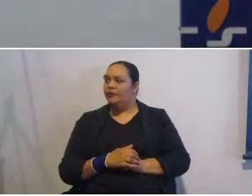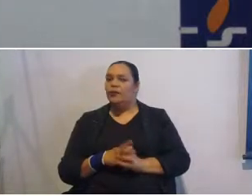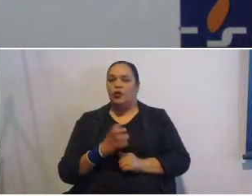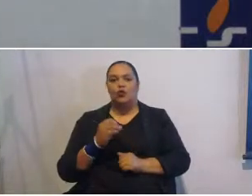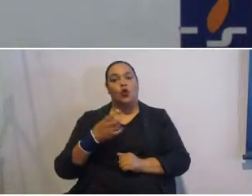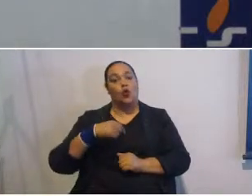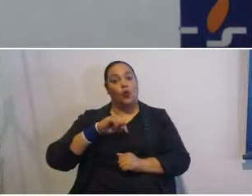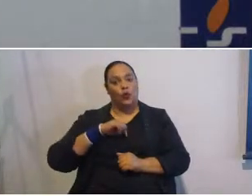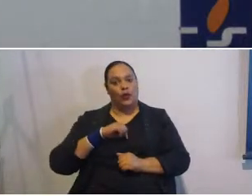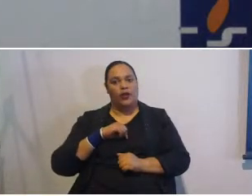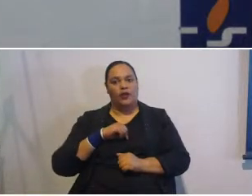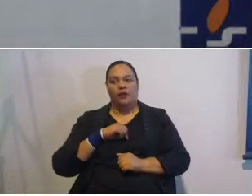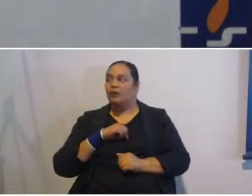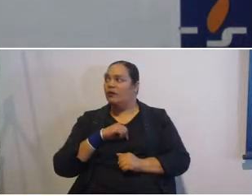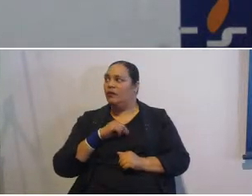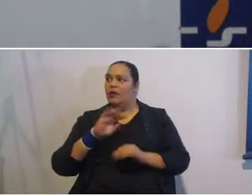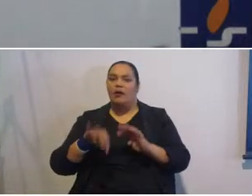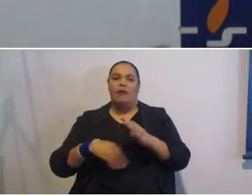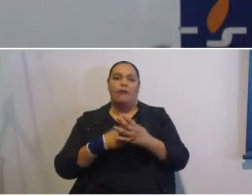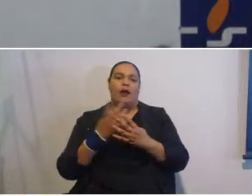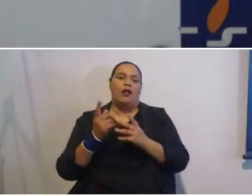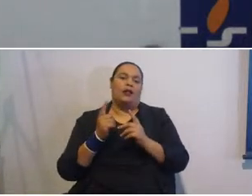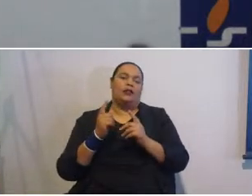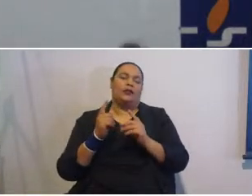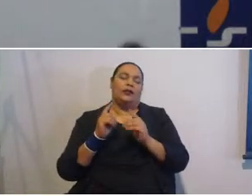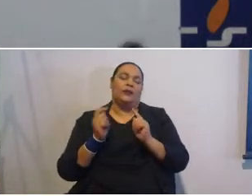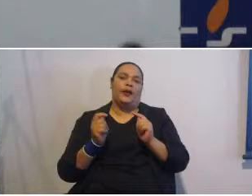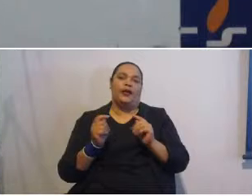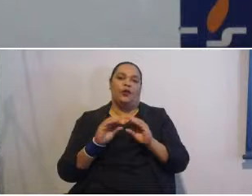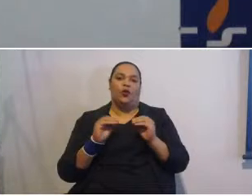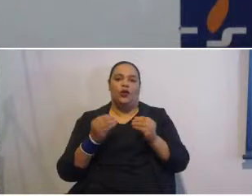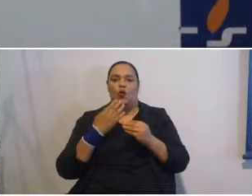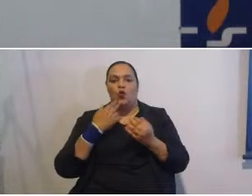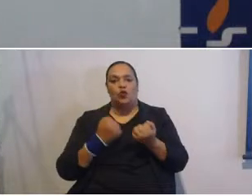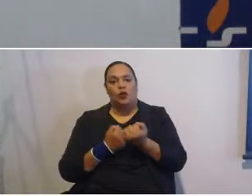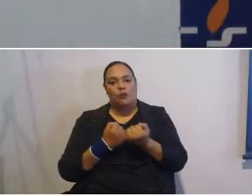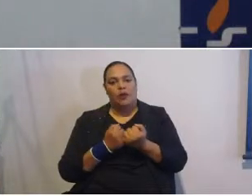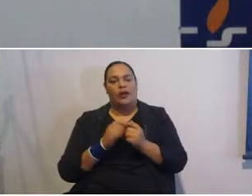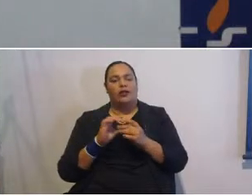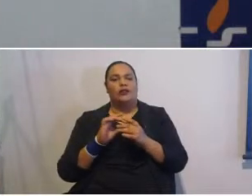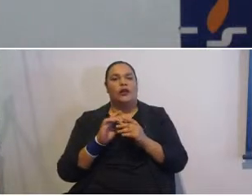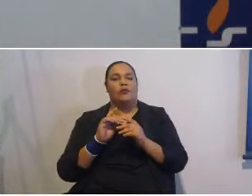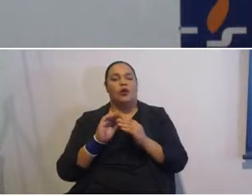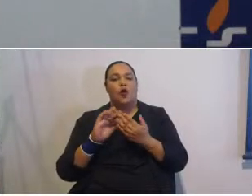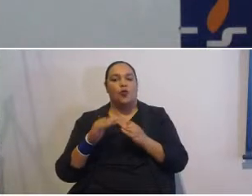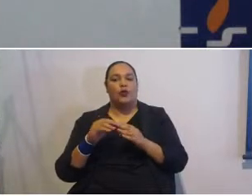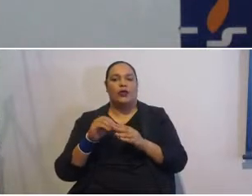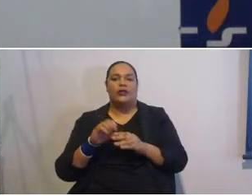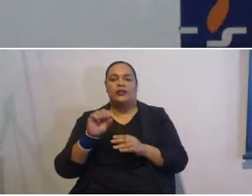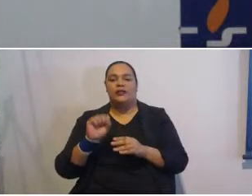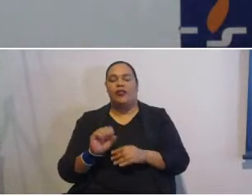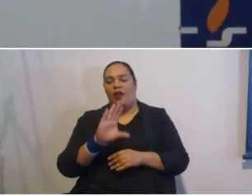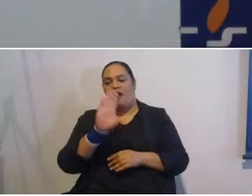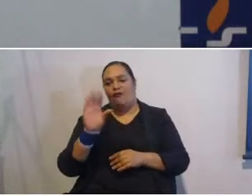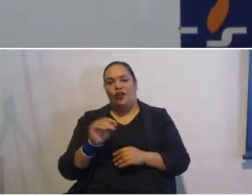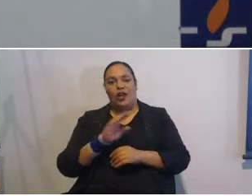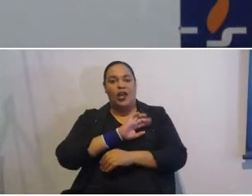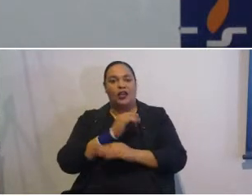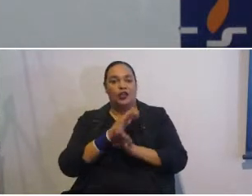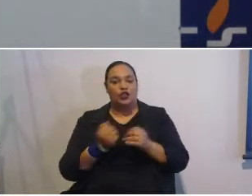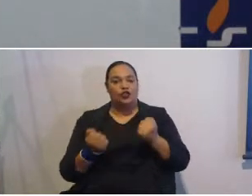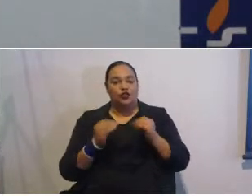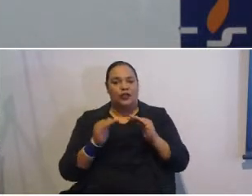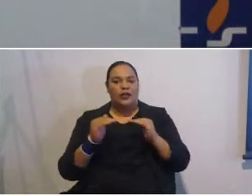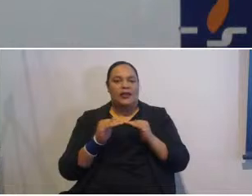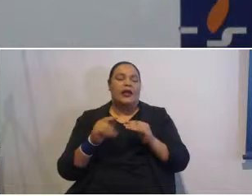SAFC is a multi-faith organization committed to supporting faith communities in Southern Africa. Energy justice and the